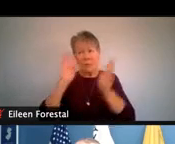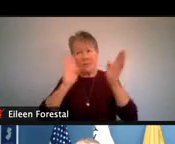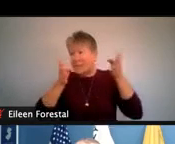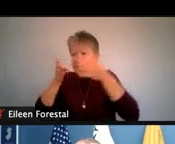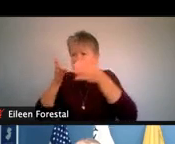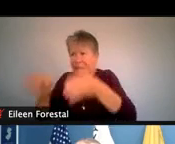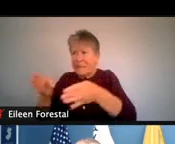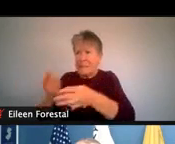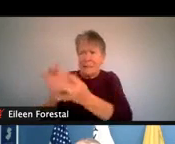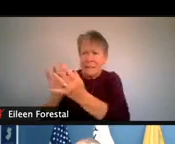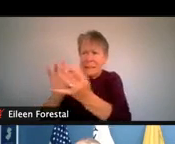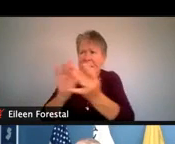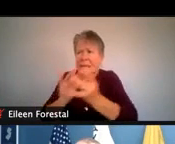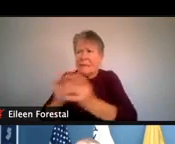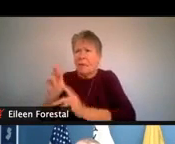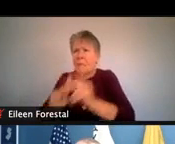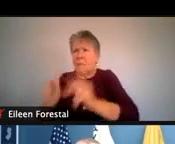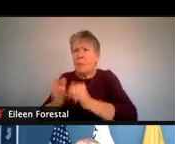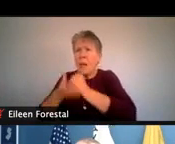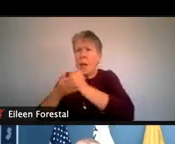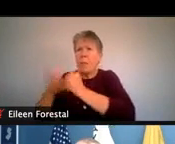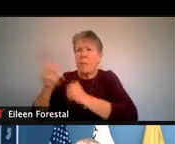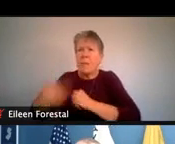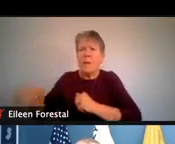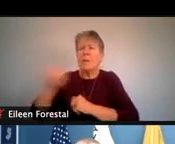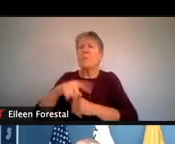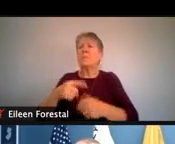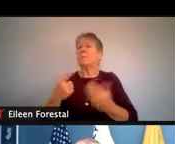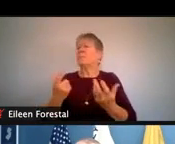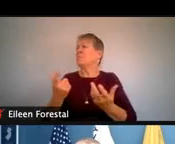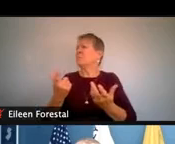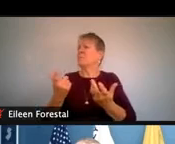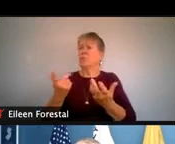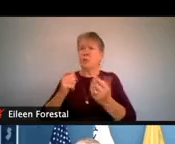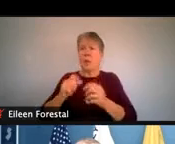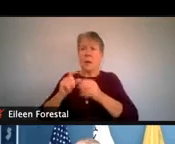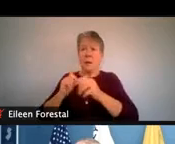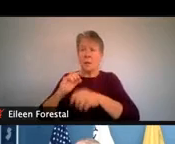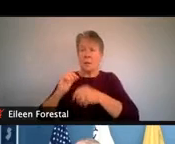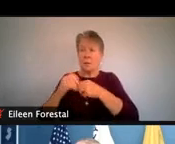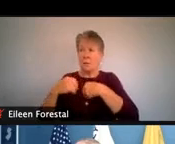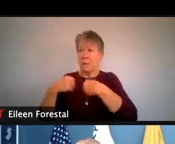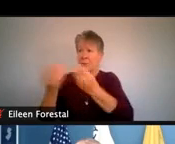county resources in that respect, as well as